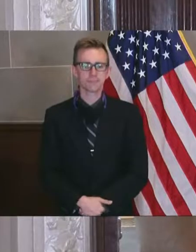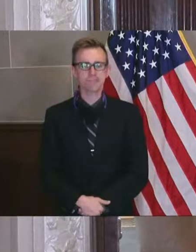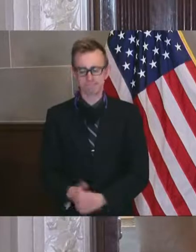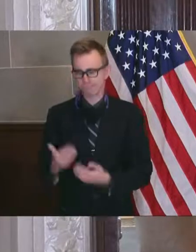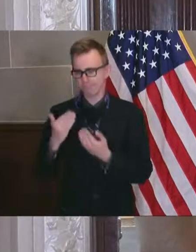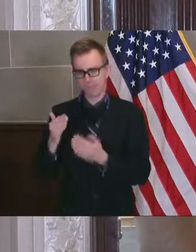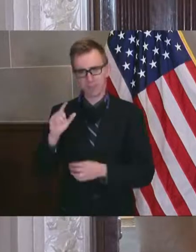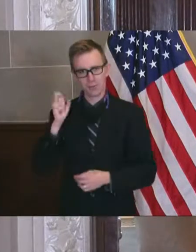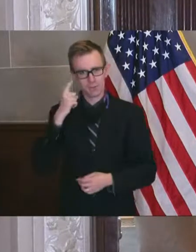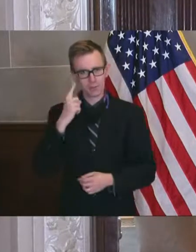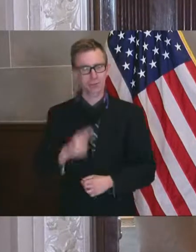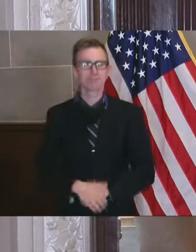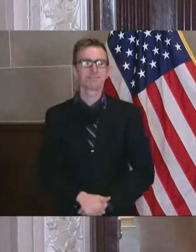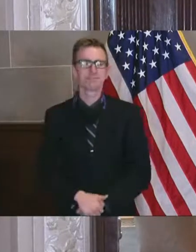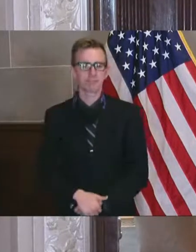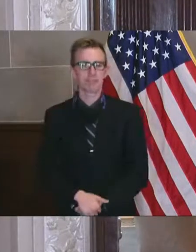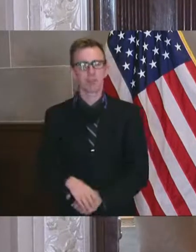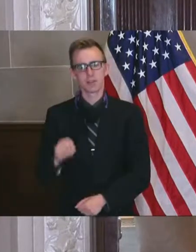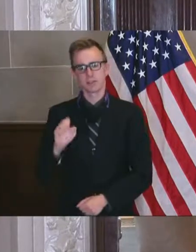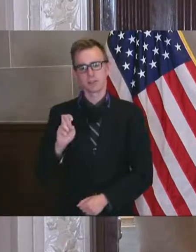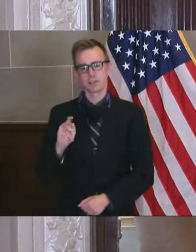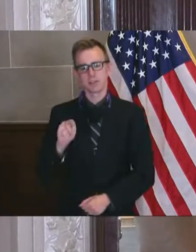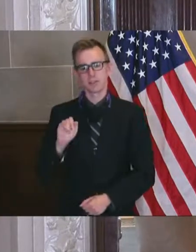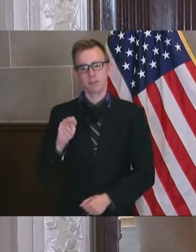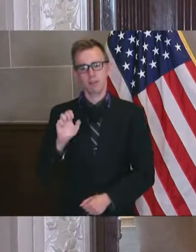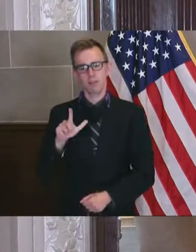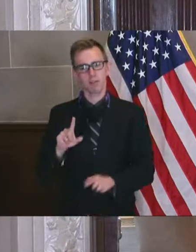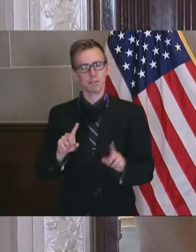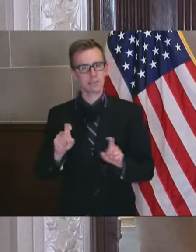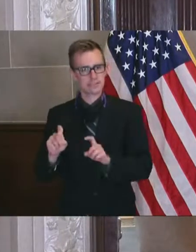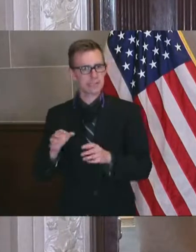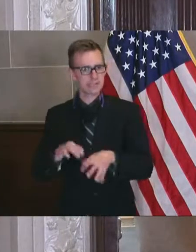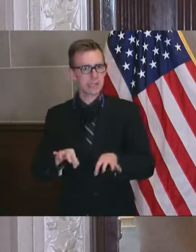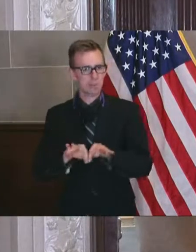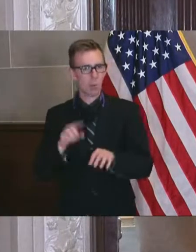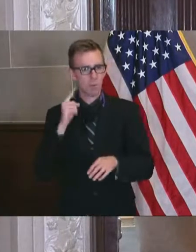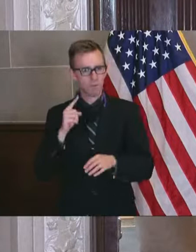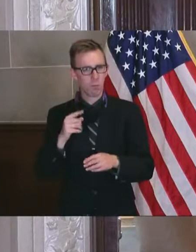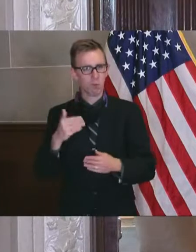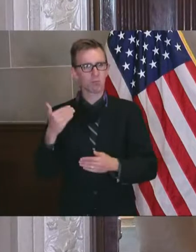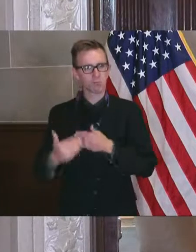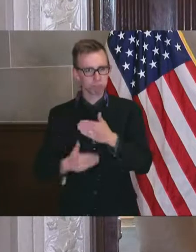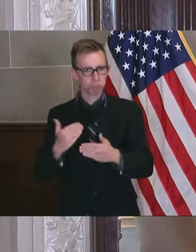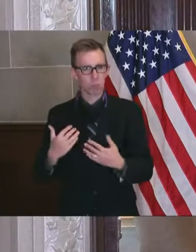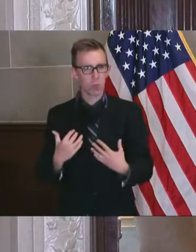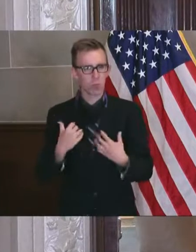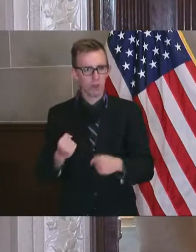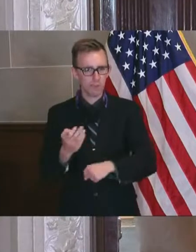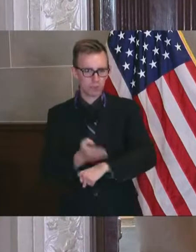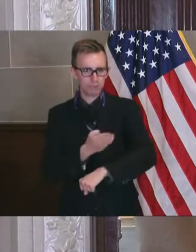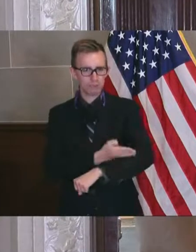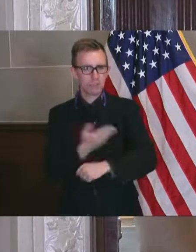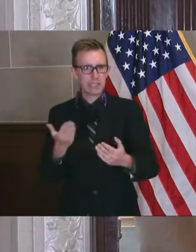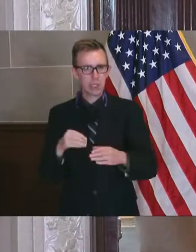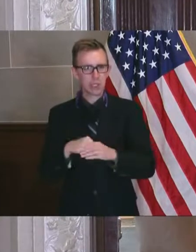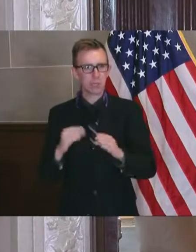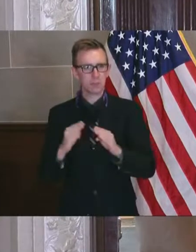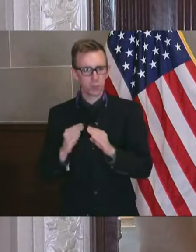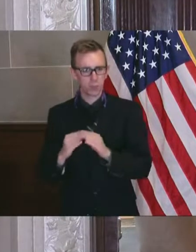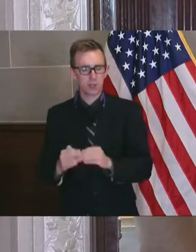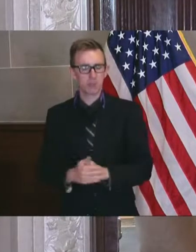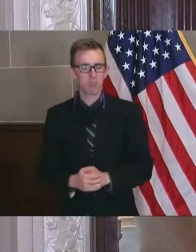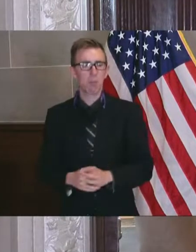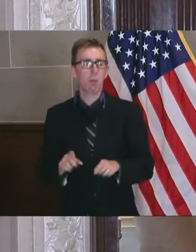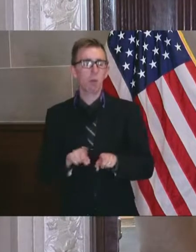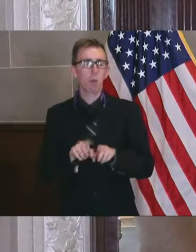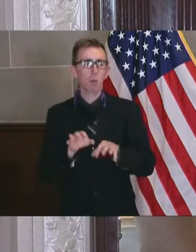Thank you, Governor. Sentinel testing in Missouri is important for the road to recovery for the community, but it's also important for the road